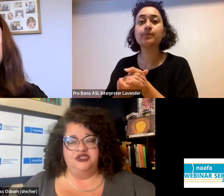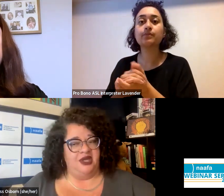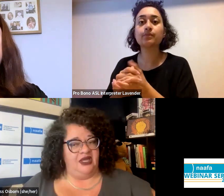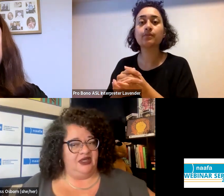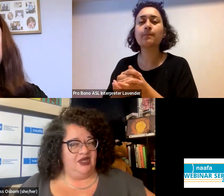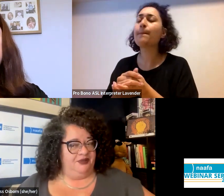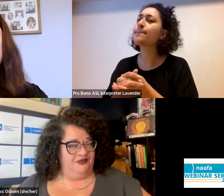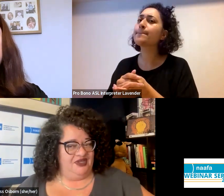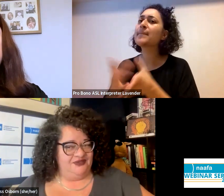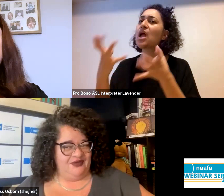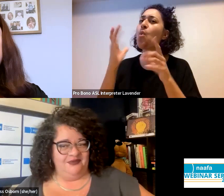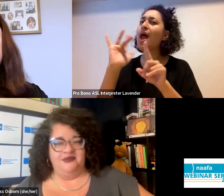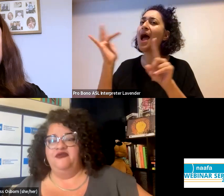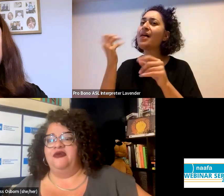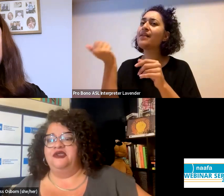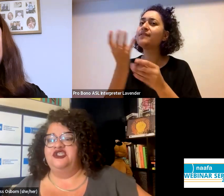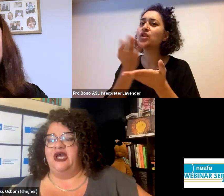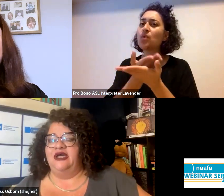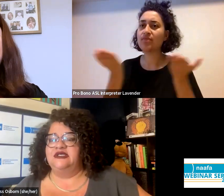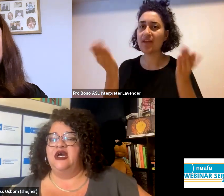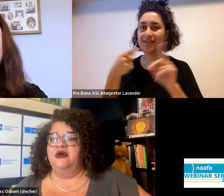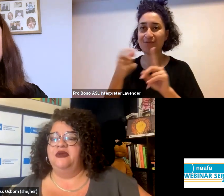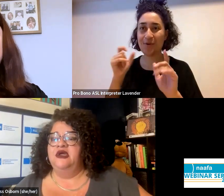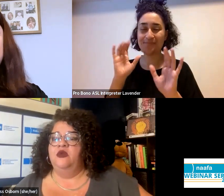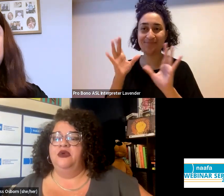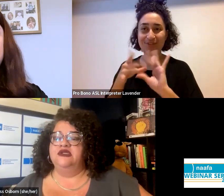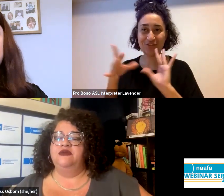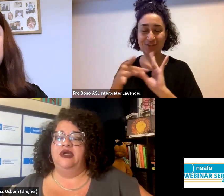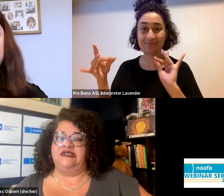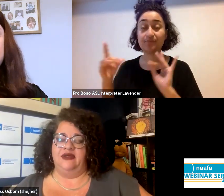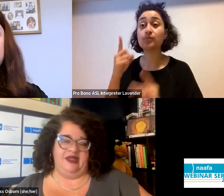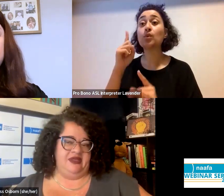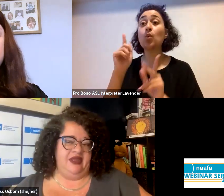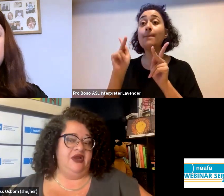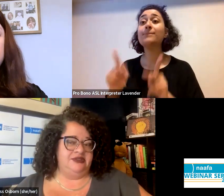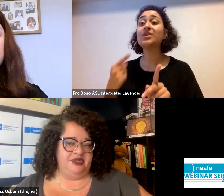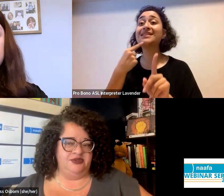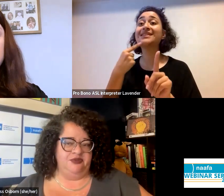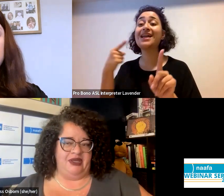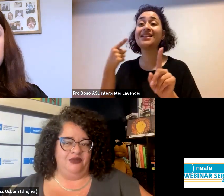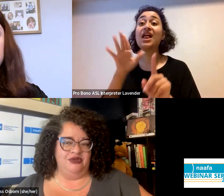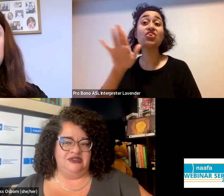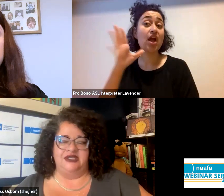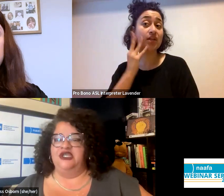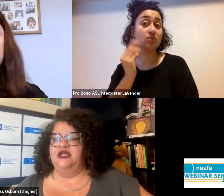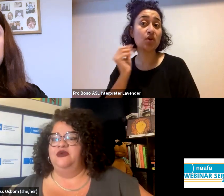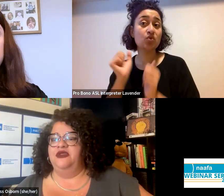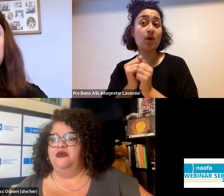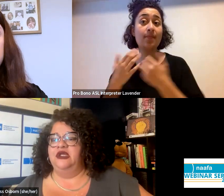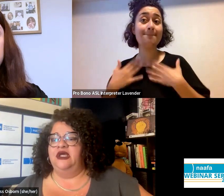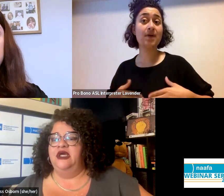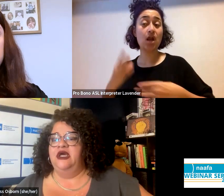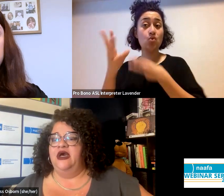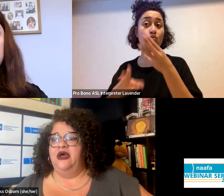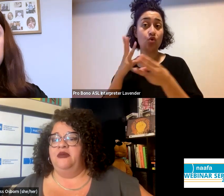So I just want to highlight a couple of things from the chat. One person points out that their experience with Body Worlds actually ended with